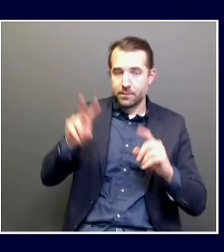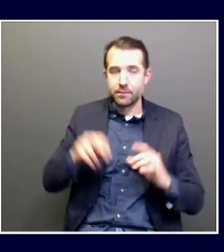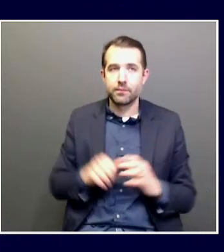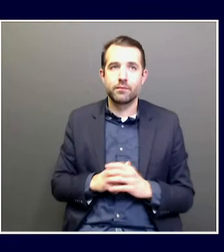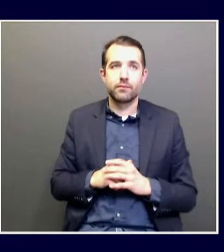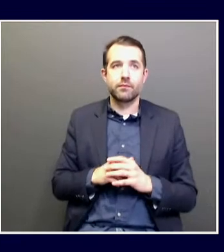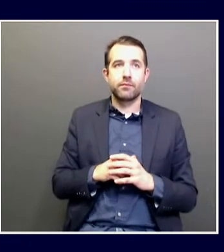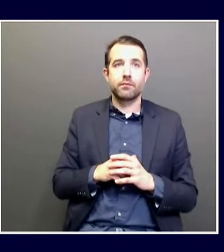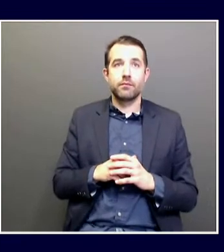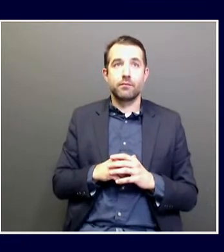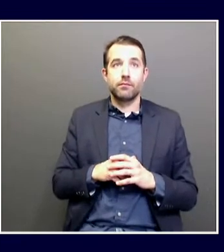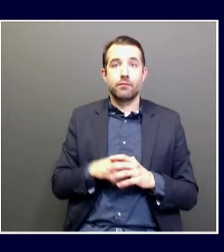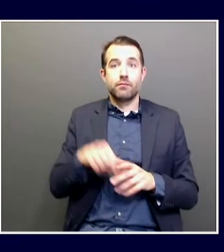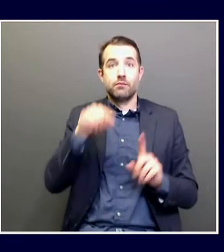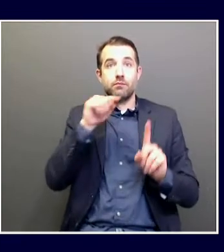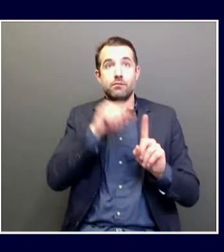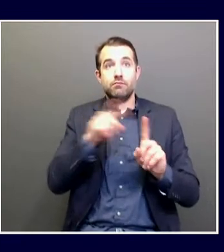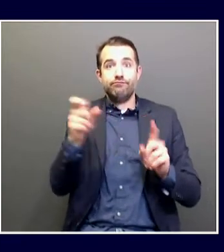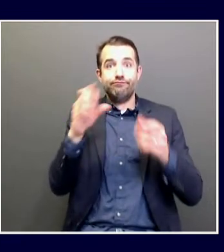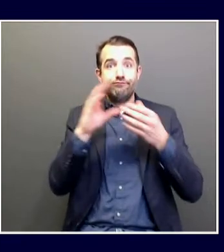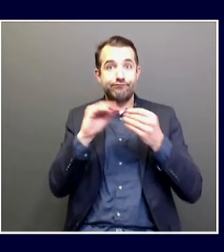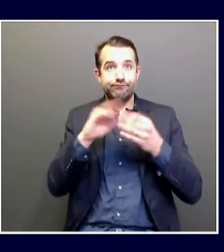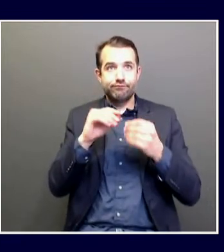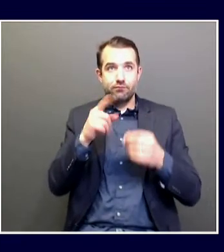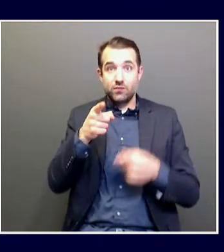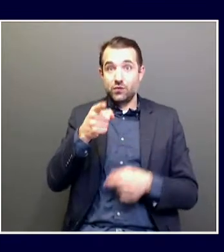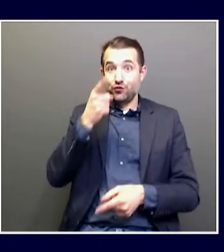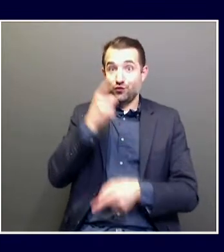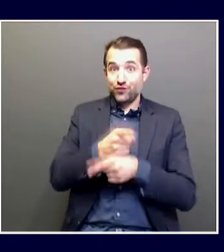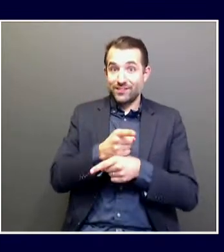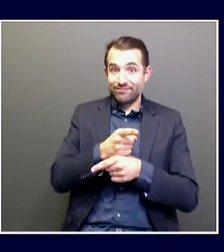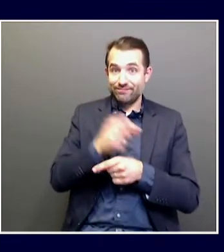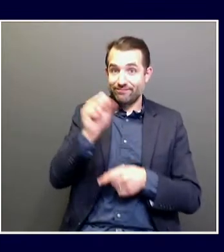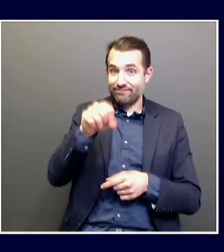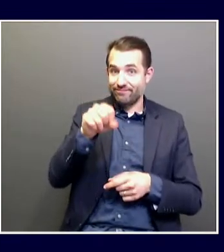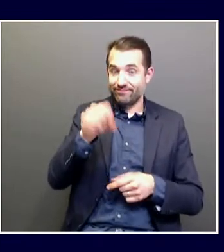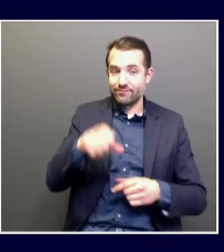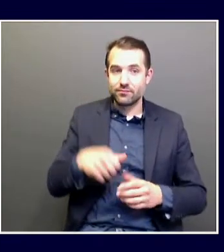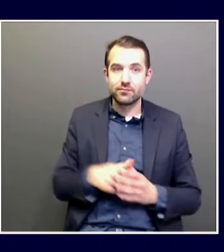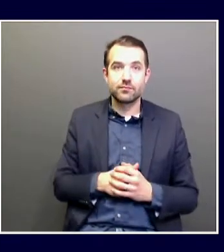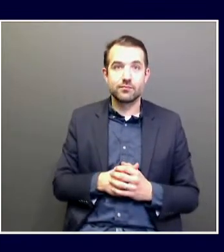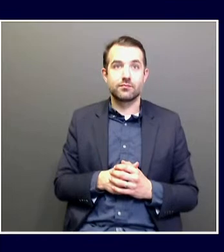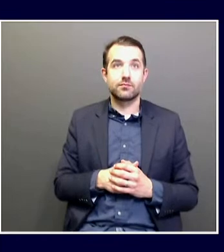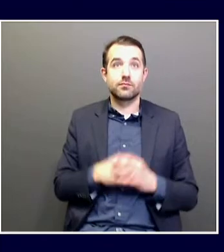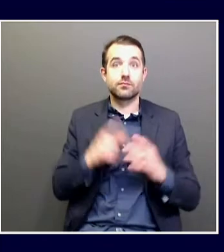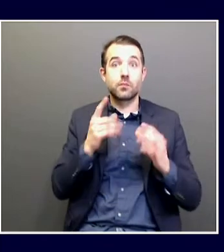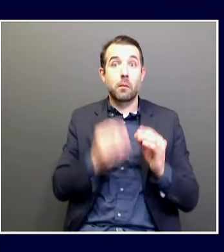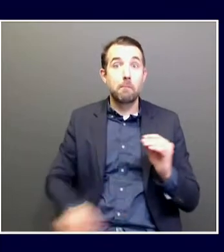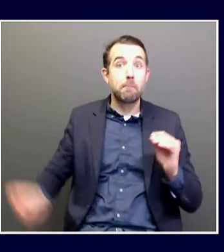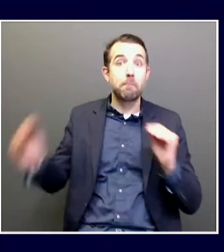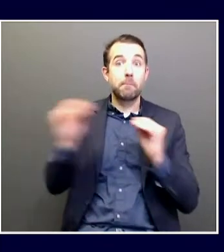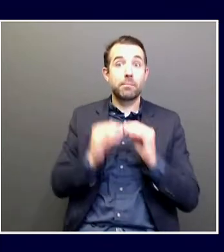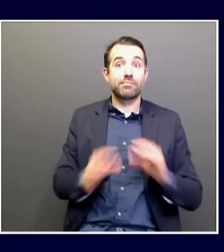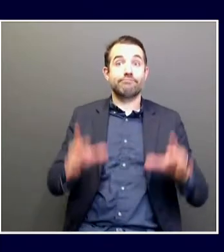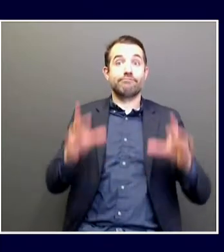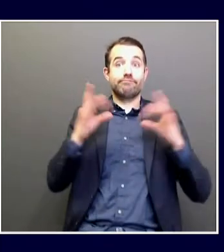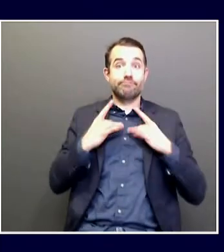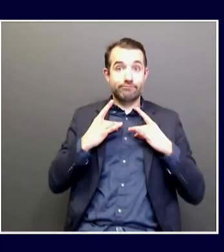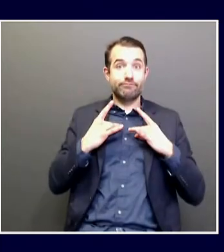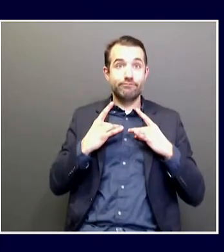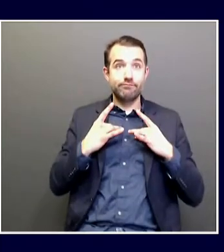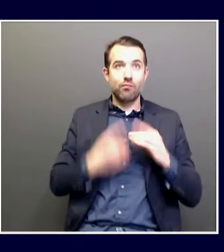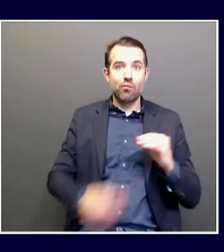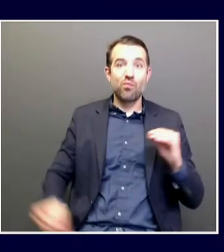you spotlighted, and I believe to be the strongest driving factor, which is more cases will sadly translate to